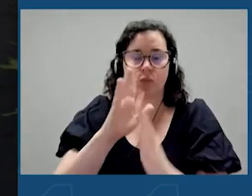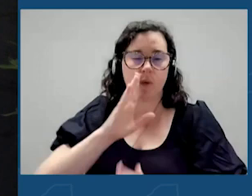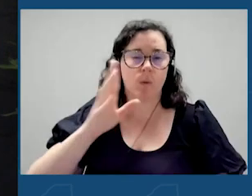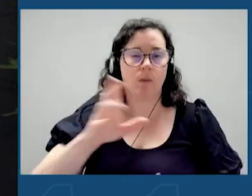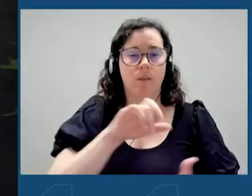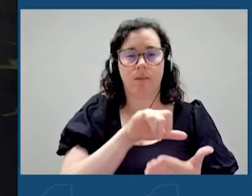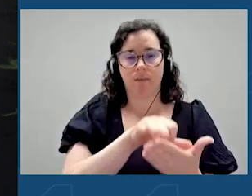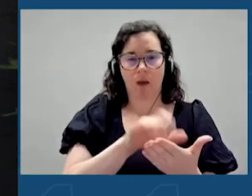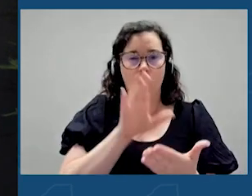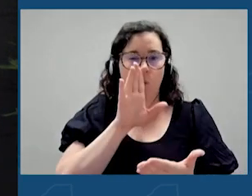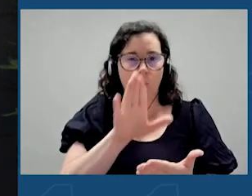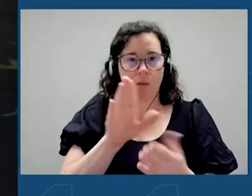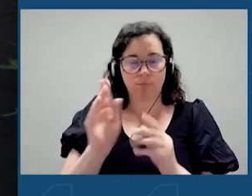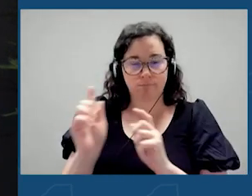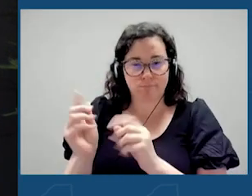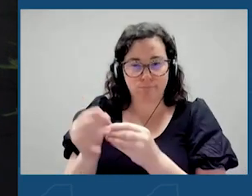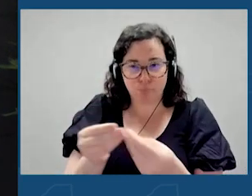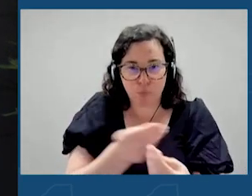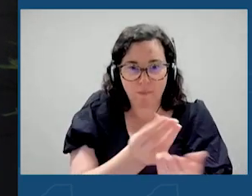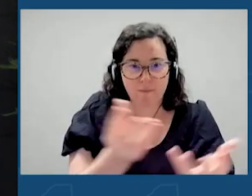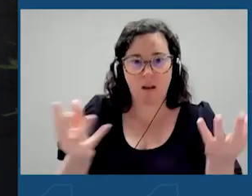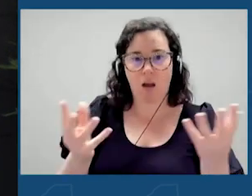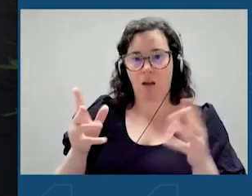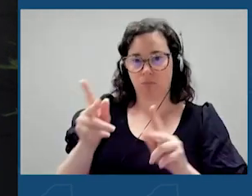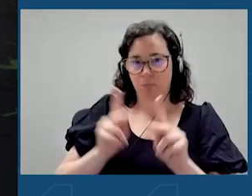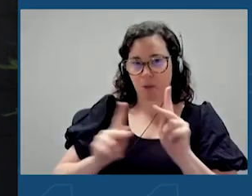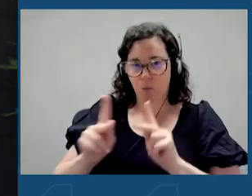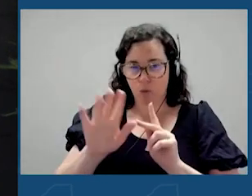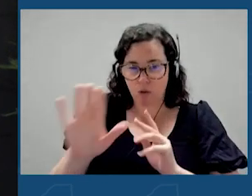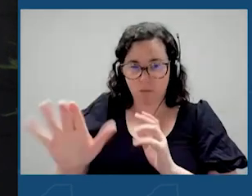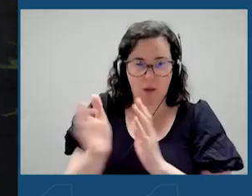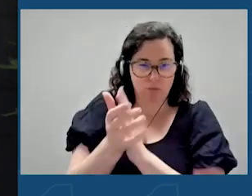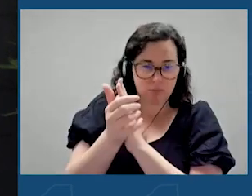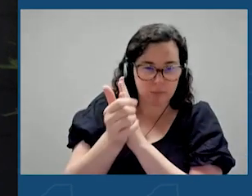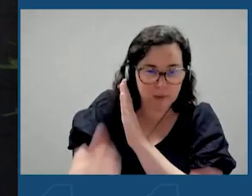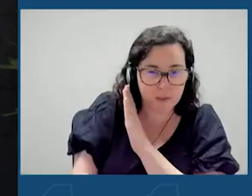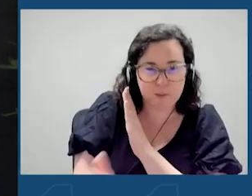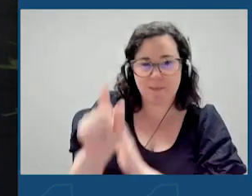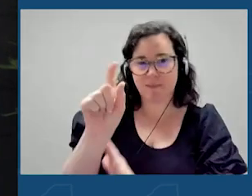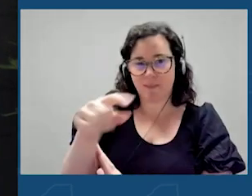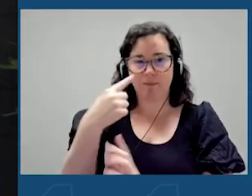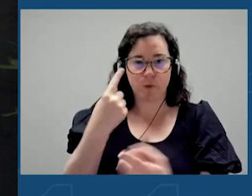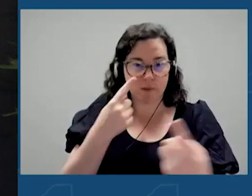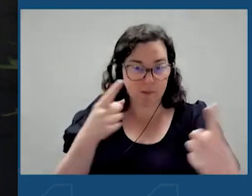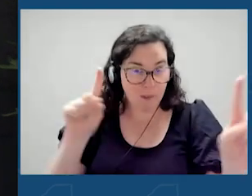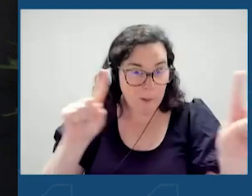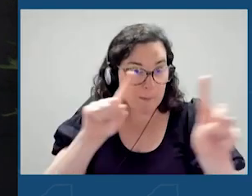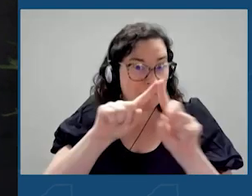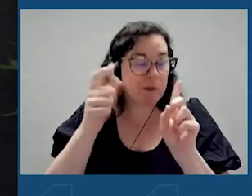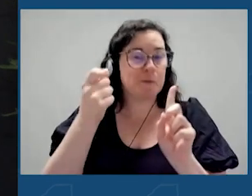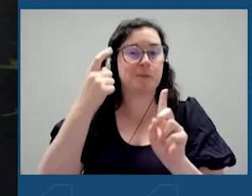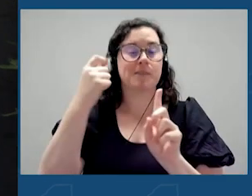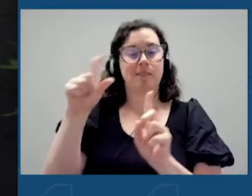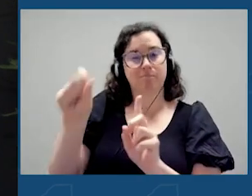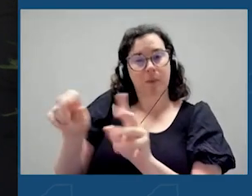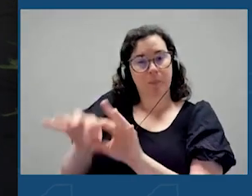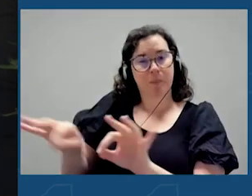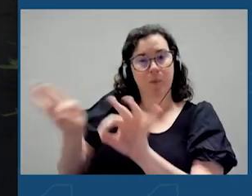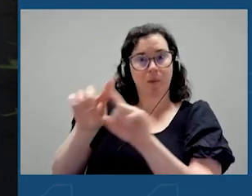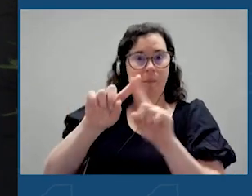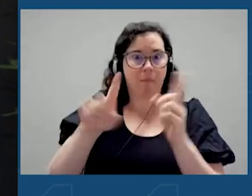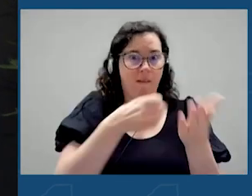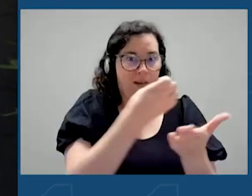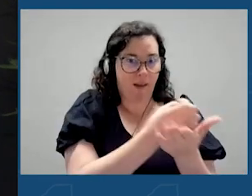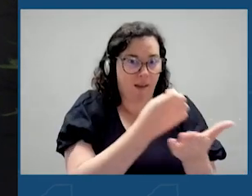residents with the skills and tools necessary for success, but also contribute to the economic vitality of our entire